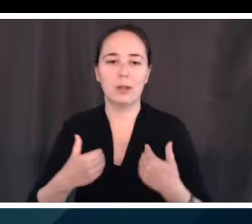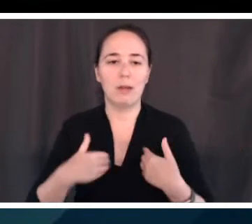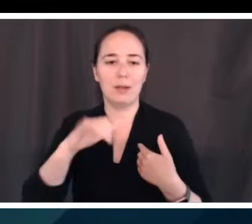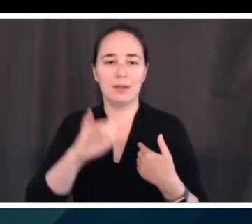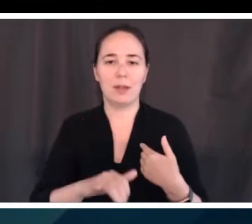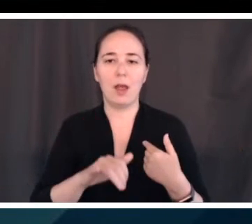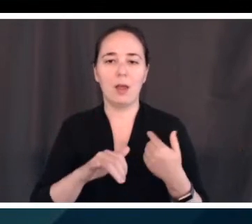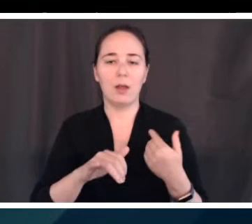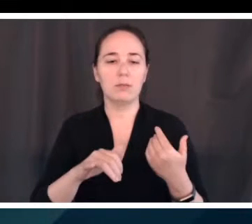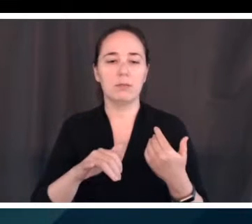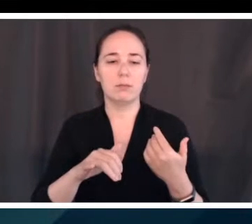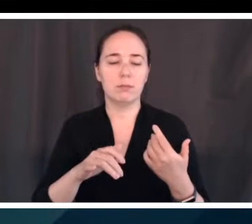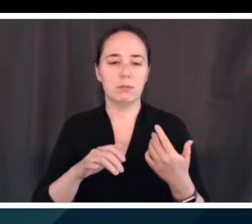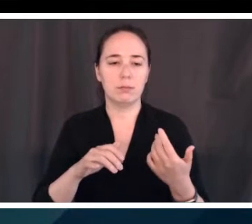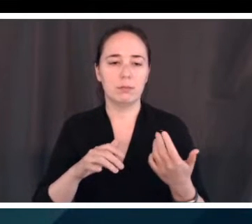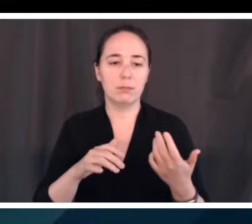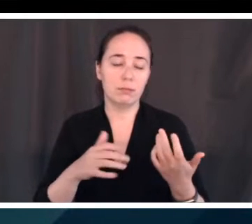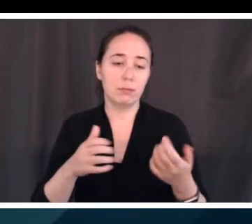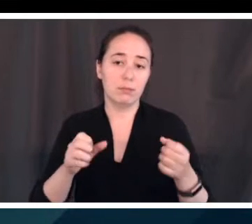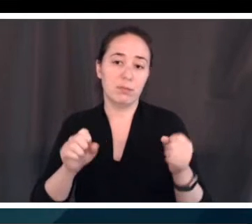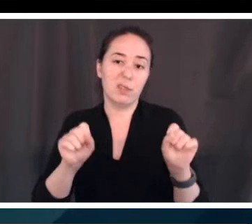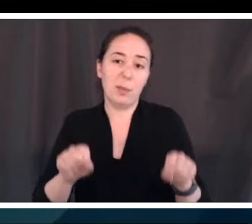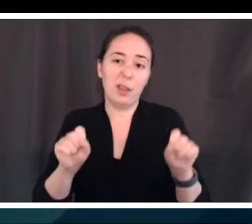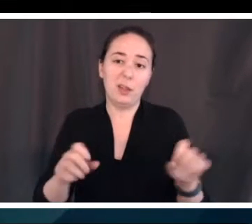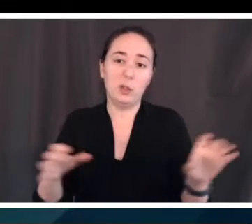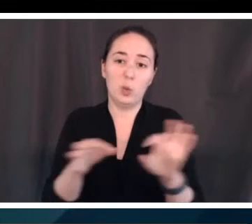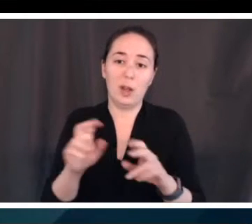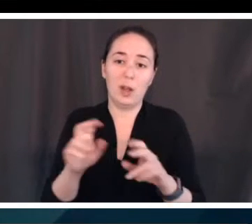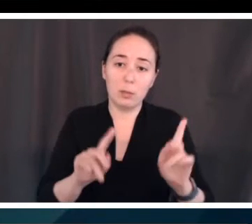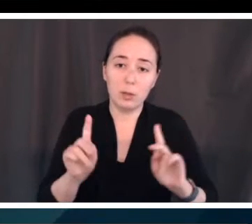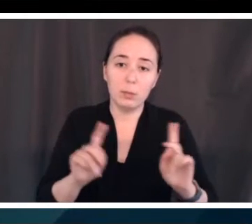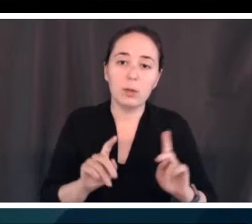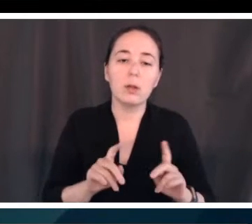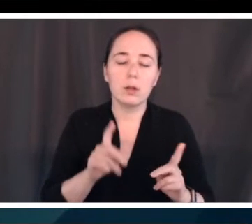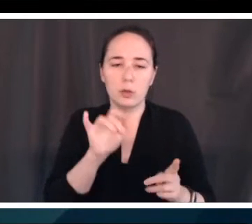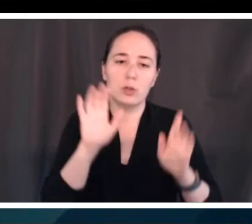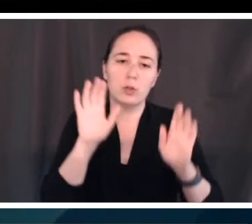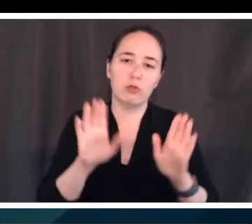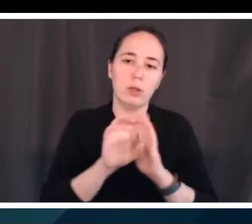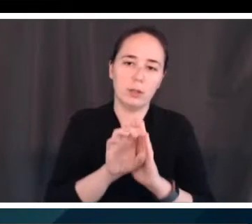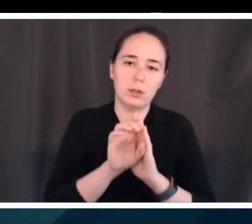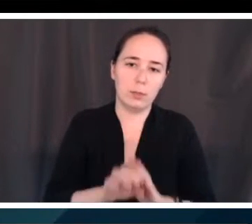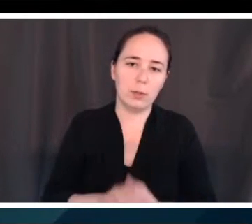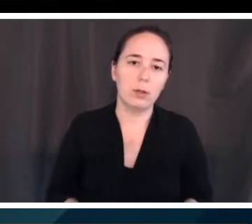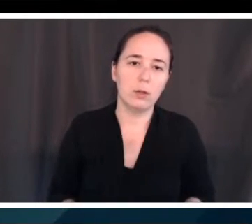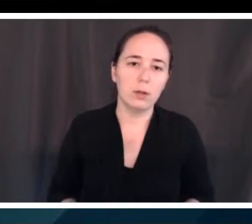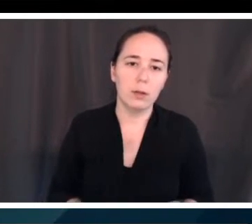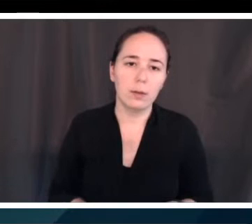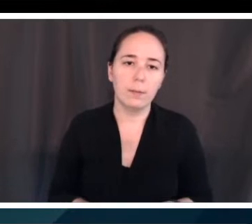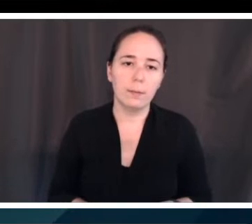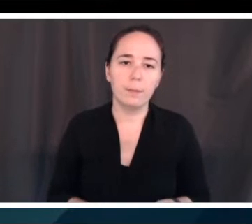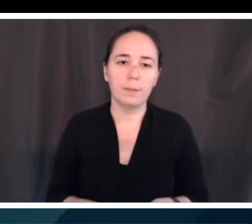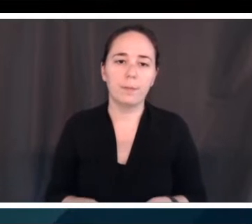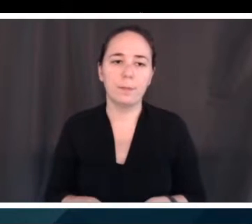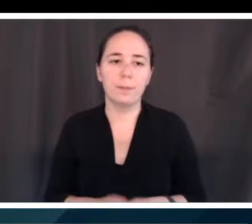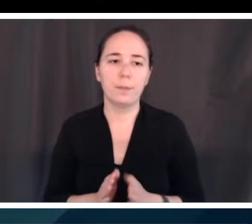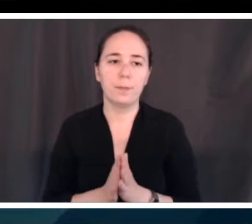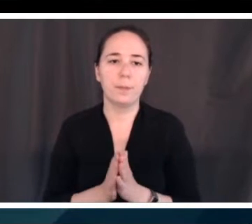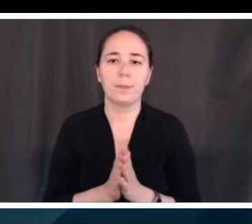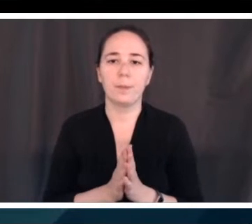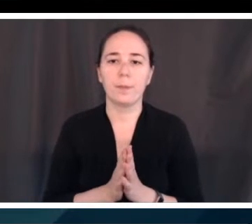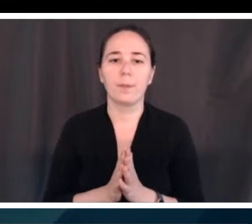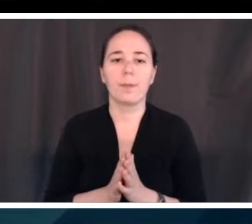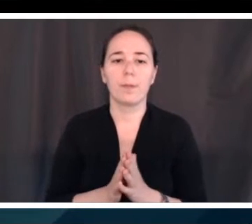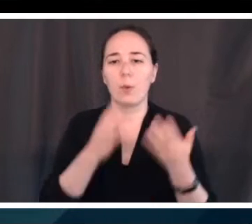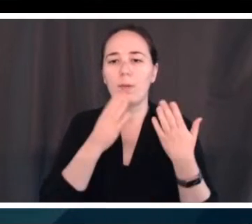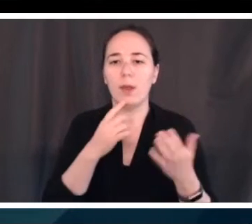sharing there is such an amazing example of that, and it's kind of like most fundamental and beautiful form there. So thank you for sharing